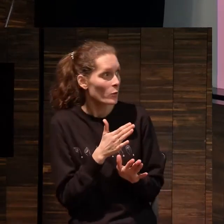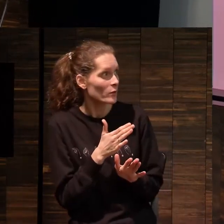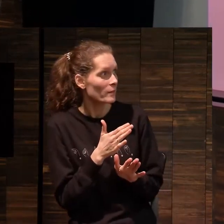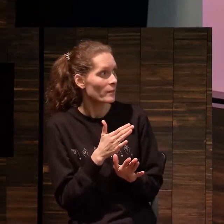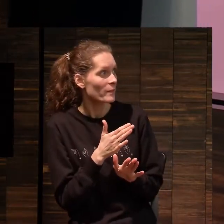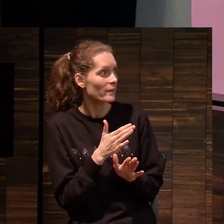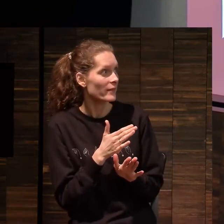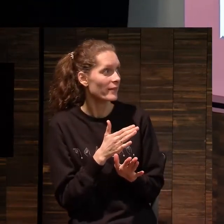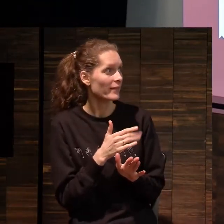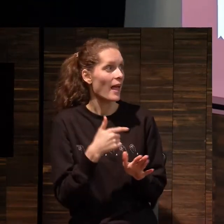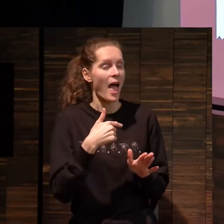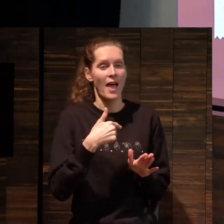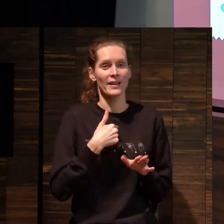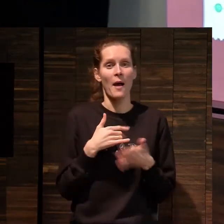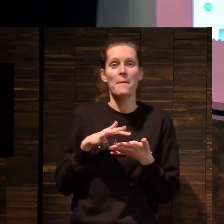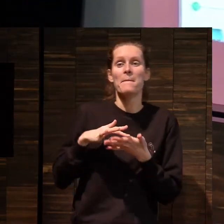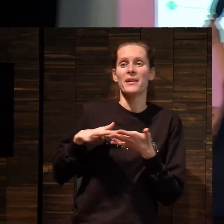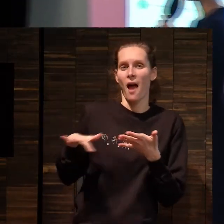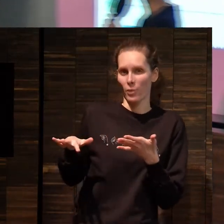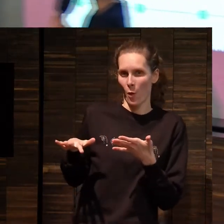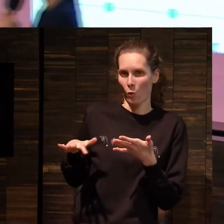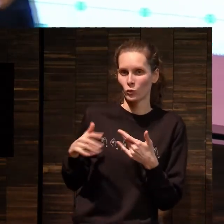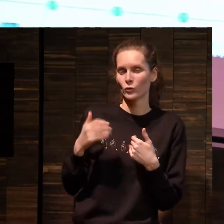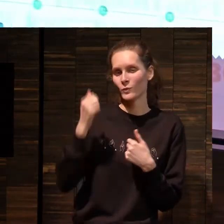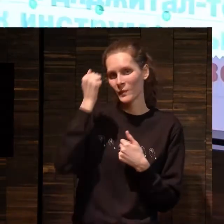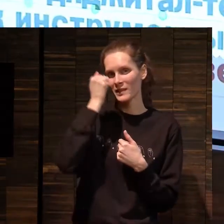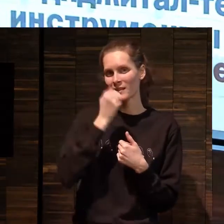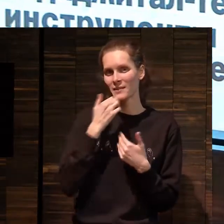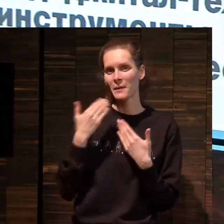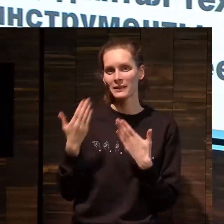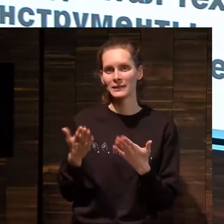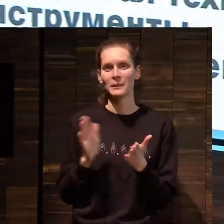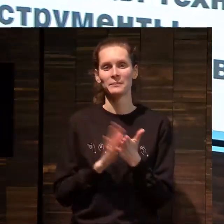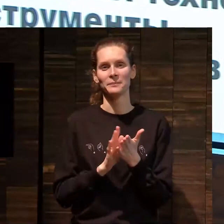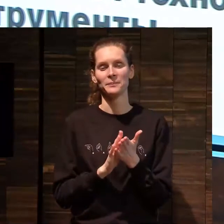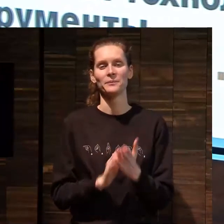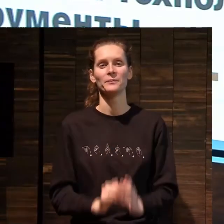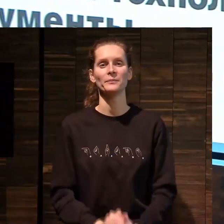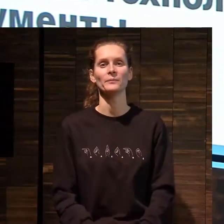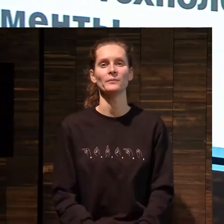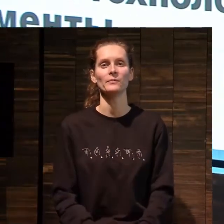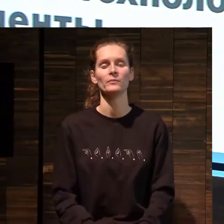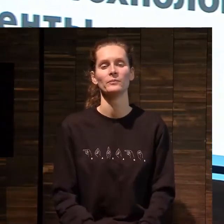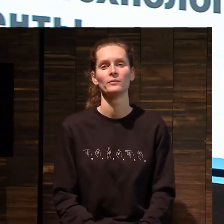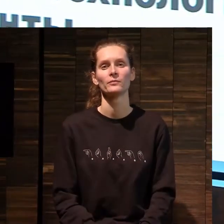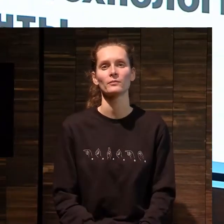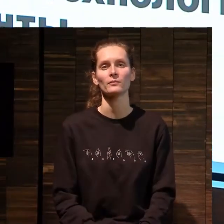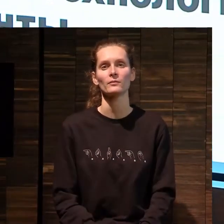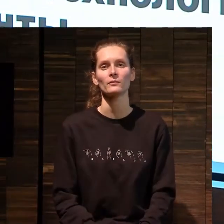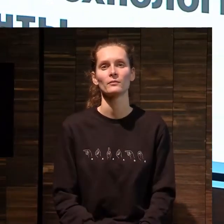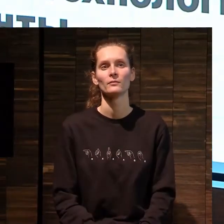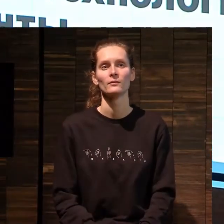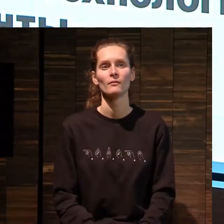agenda. Yes. Thank you so much, Valeria.